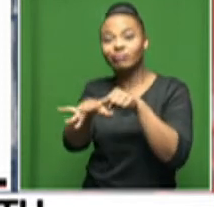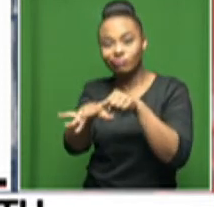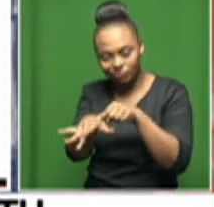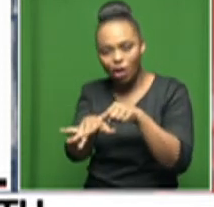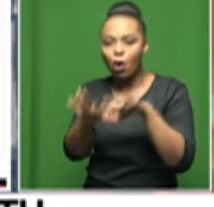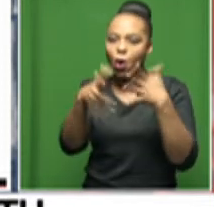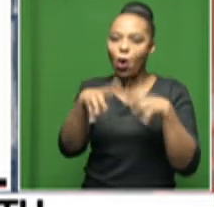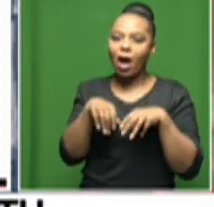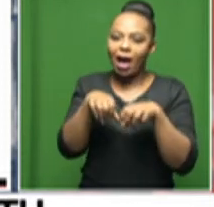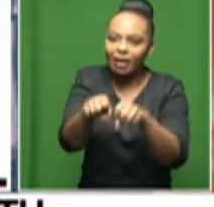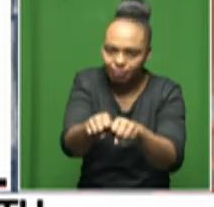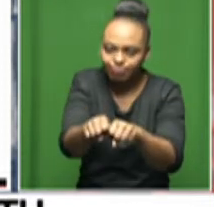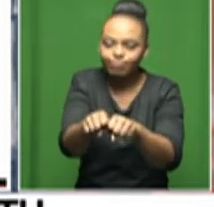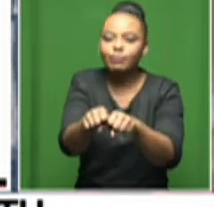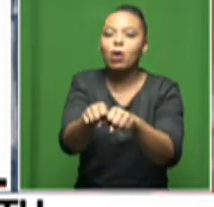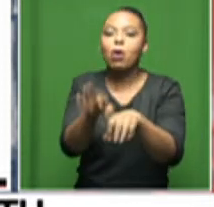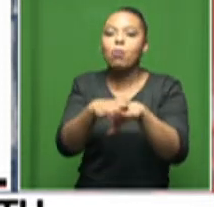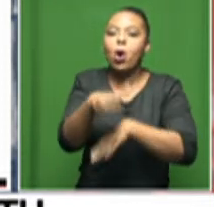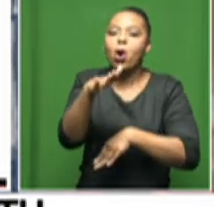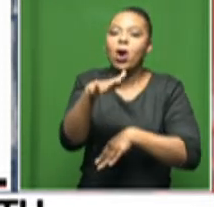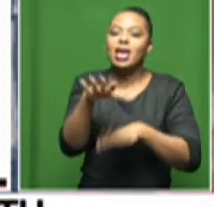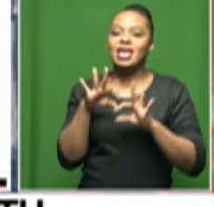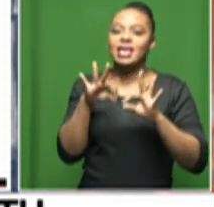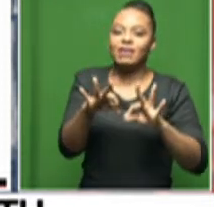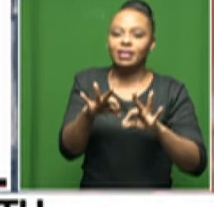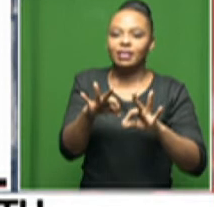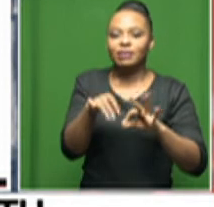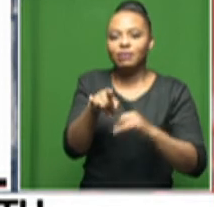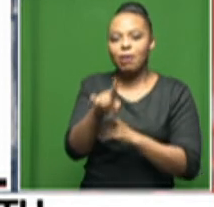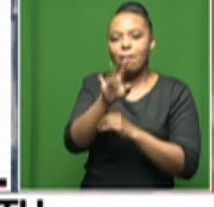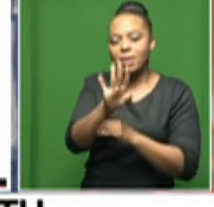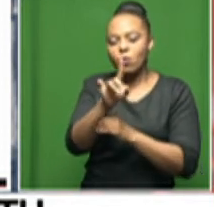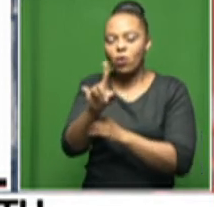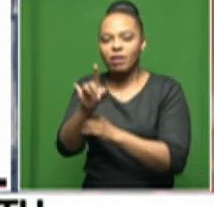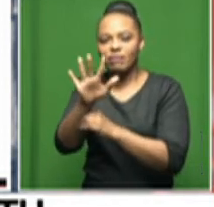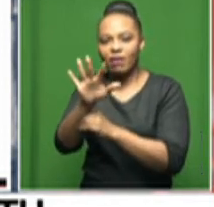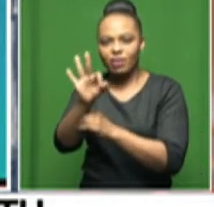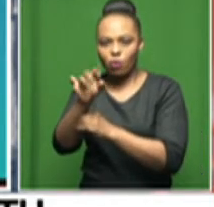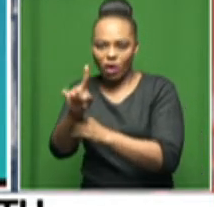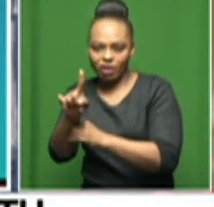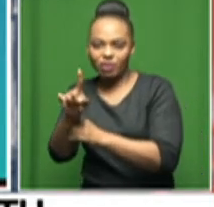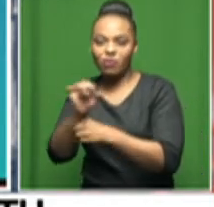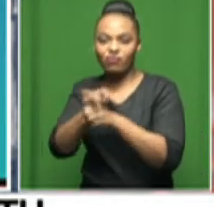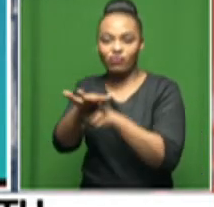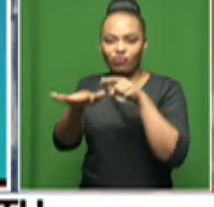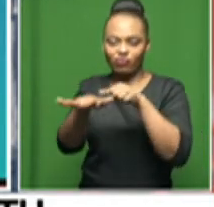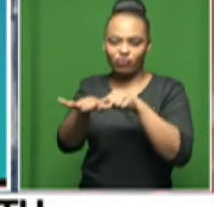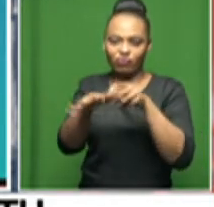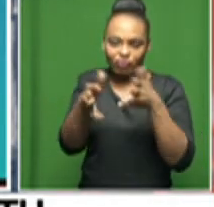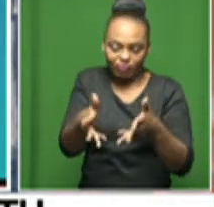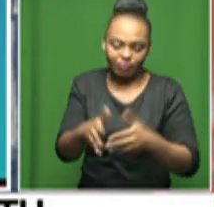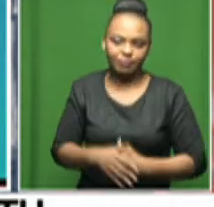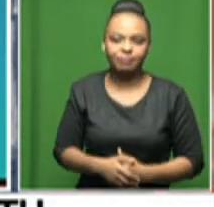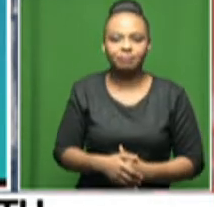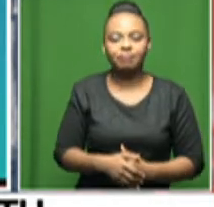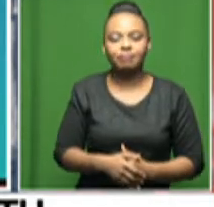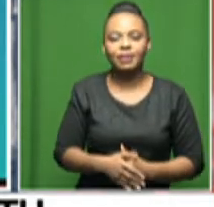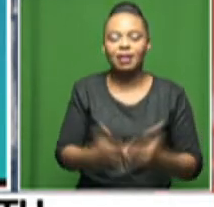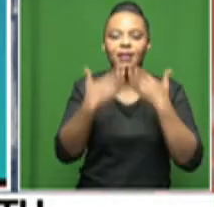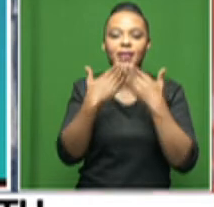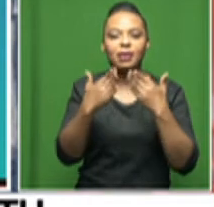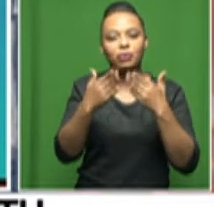least adapt to be able to be more effective against the B1351 variant. So I thank you for the opportunity and your